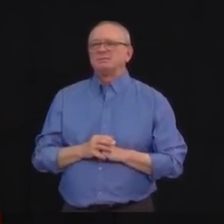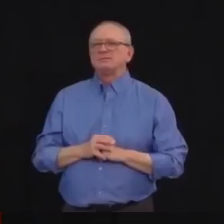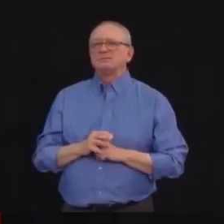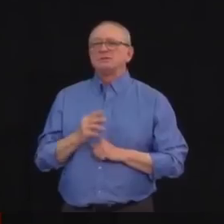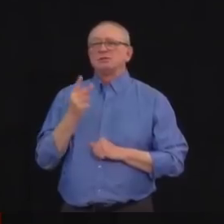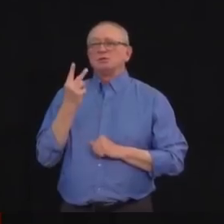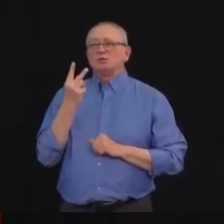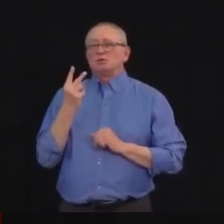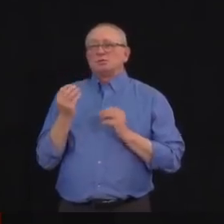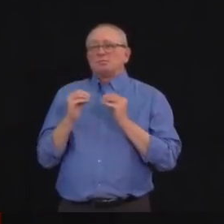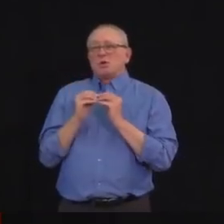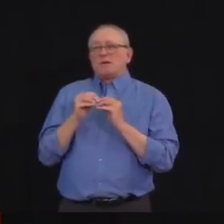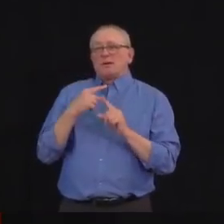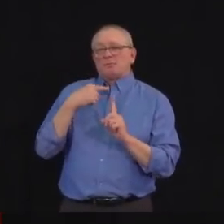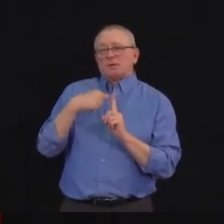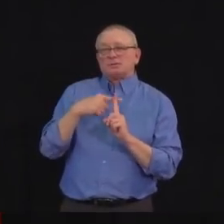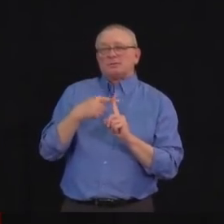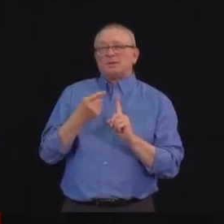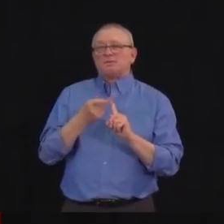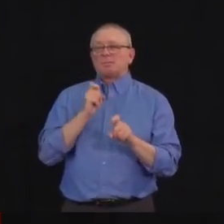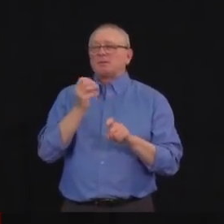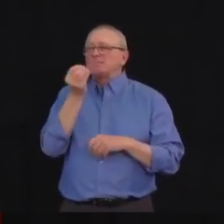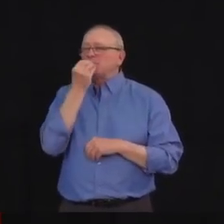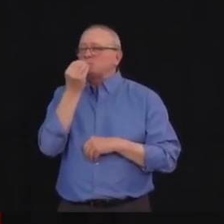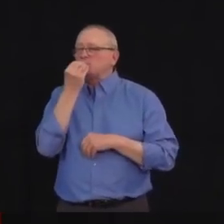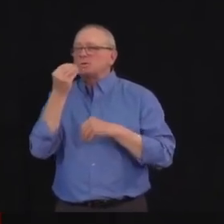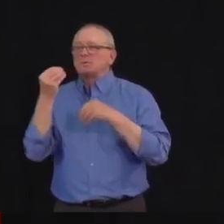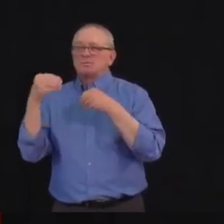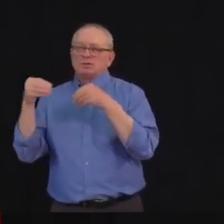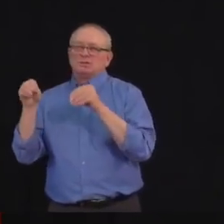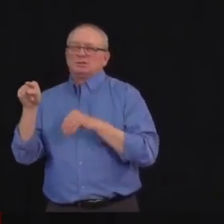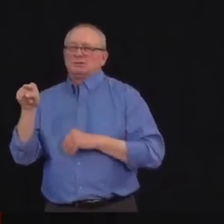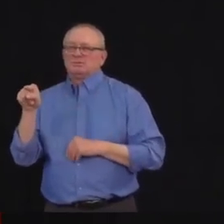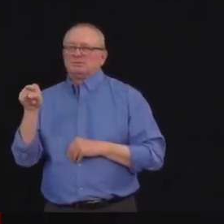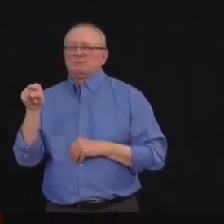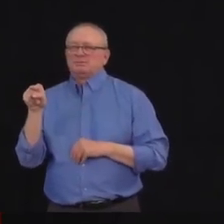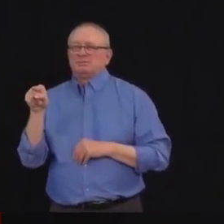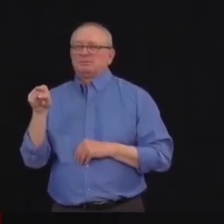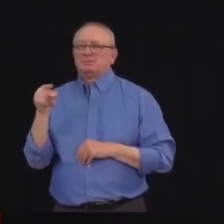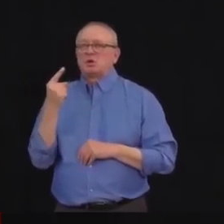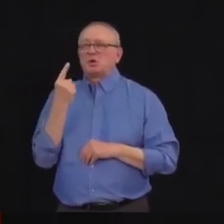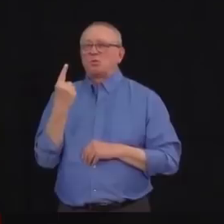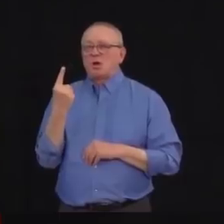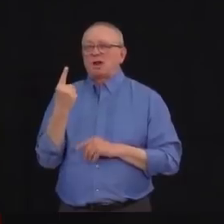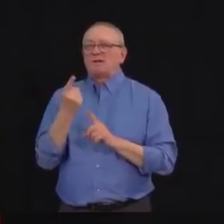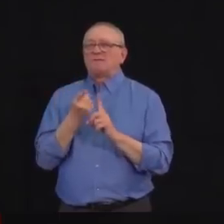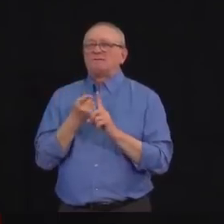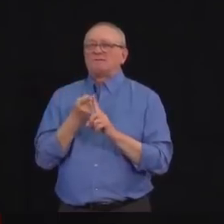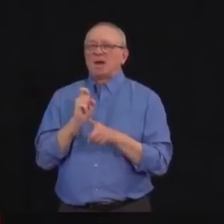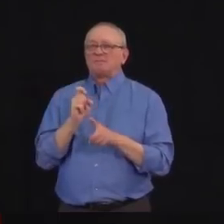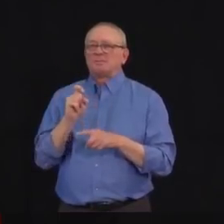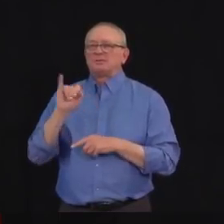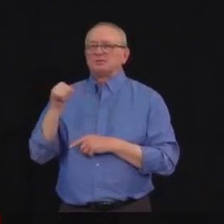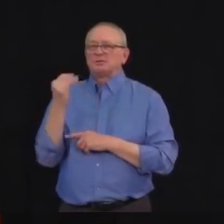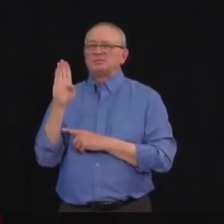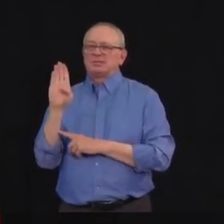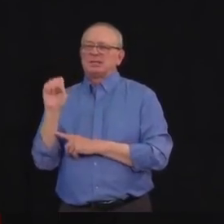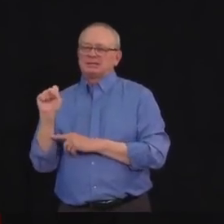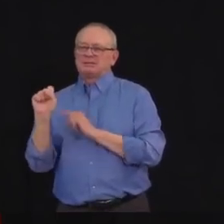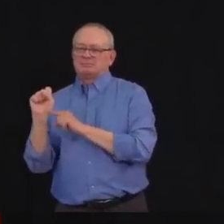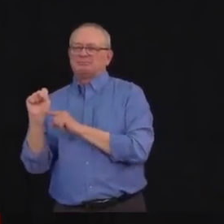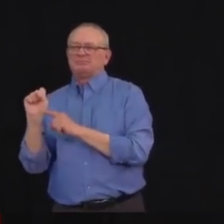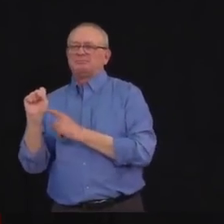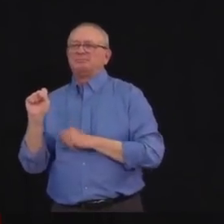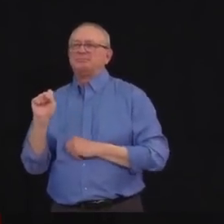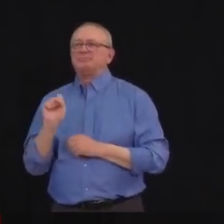COVID tests pending. One of these individuals was a worker at the JBS plant site. While we do not know if these